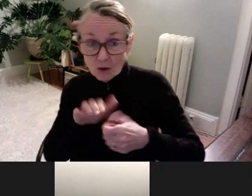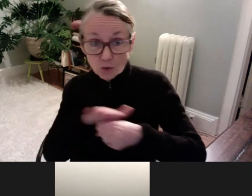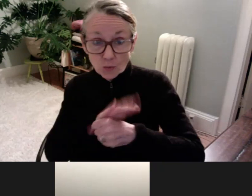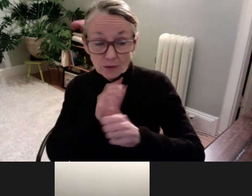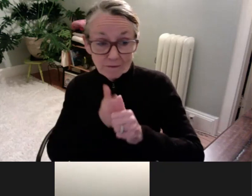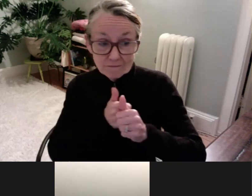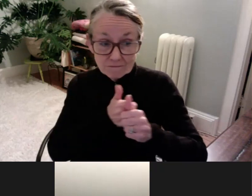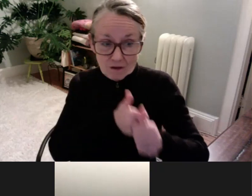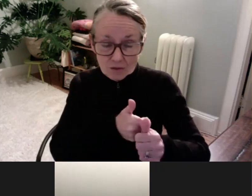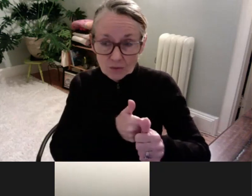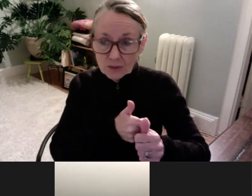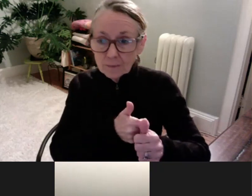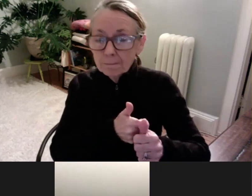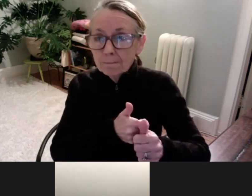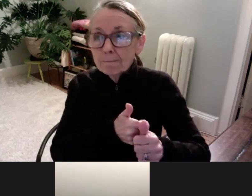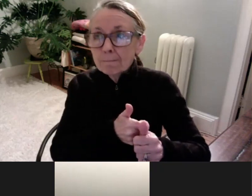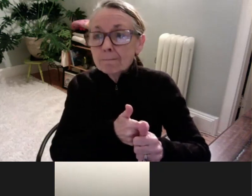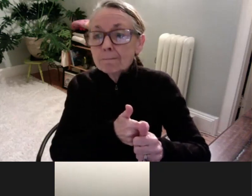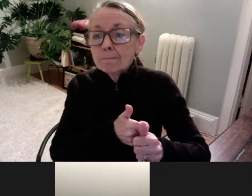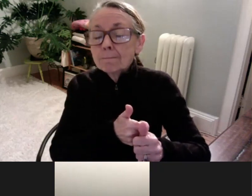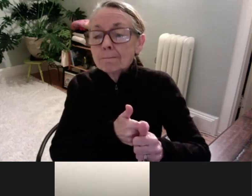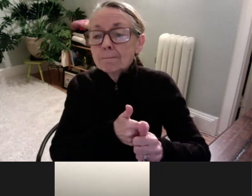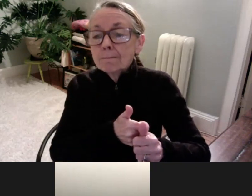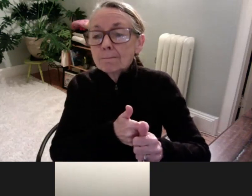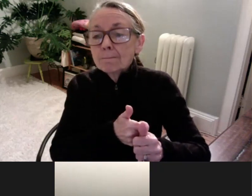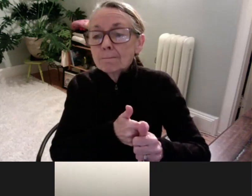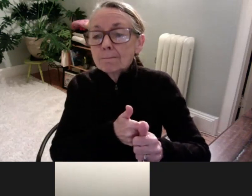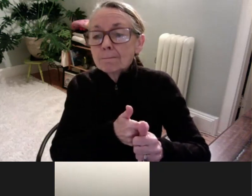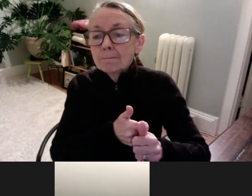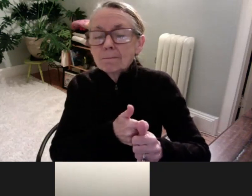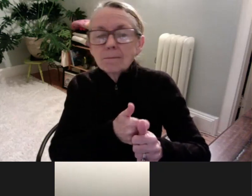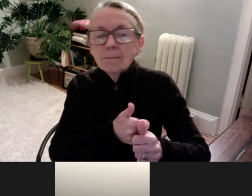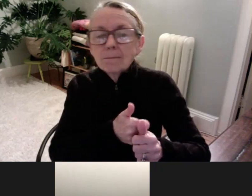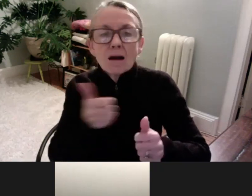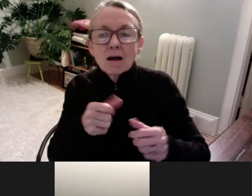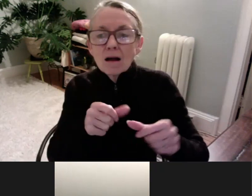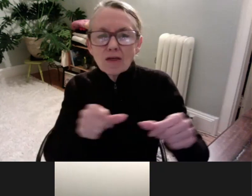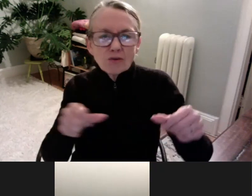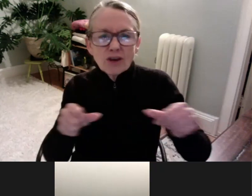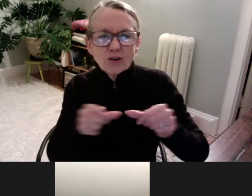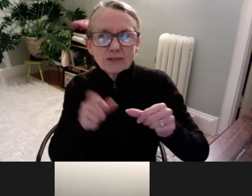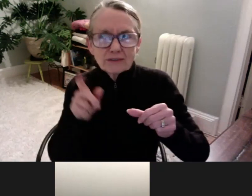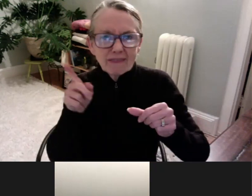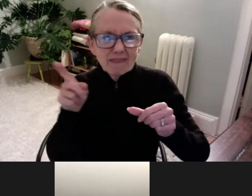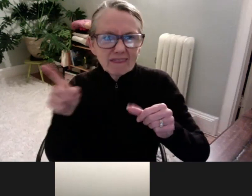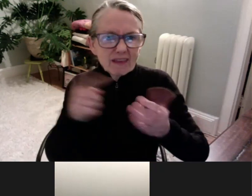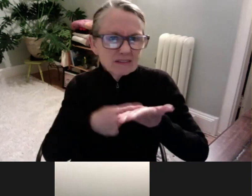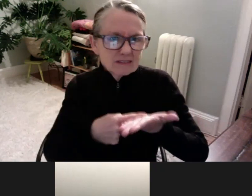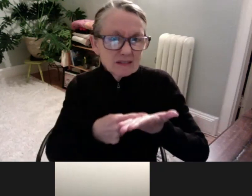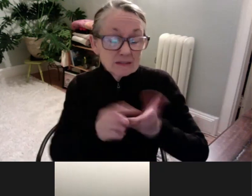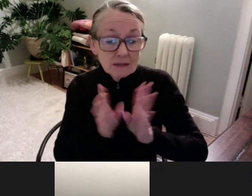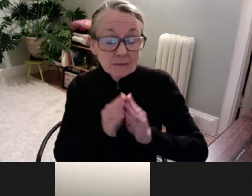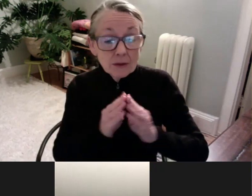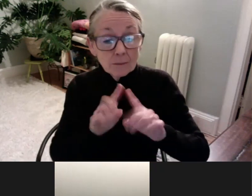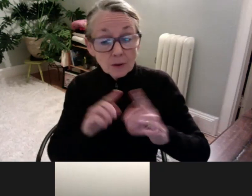following all the areas that's being discussed. However, with the new